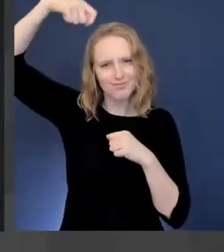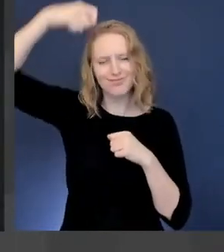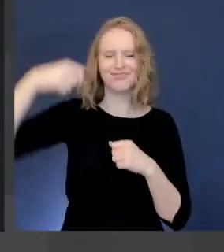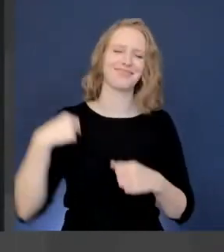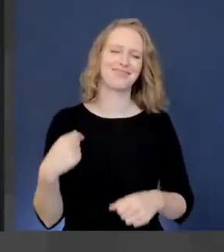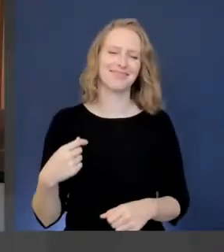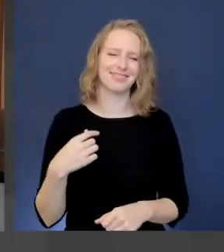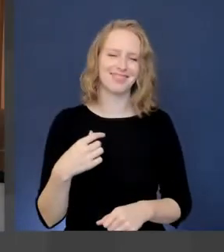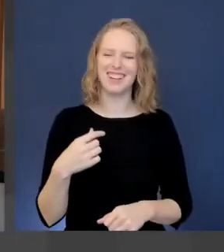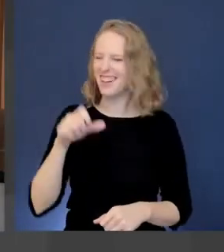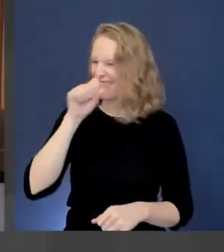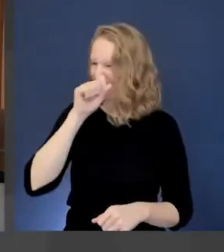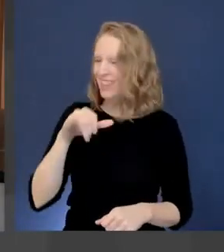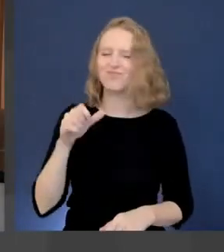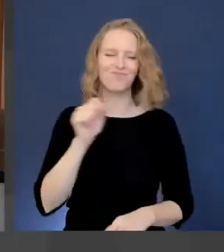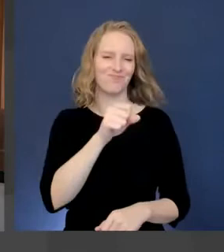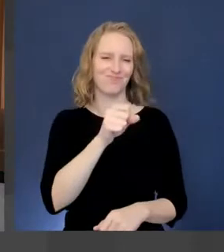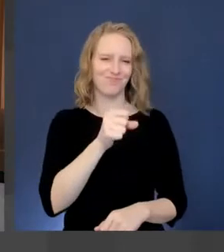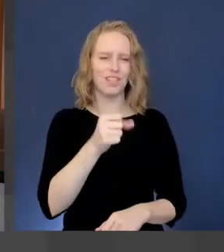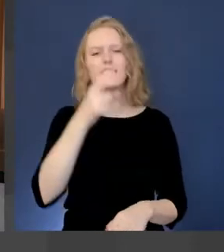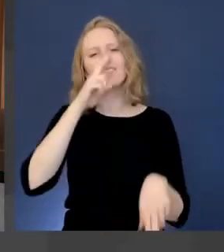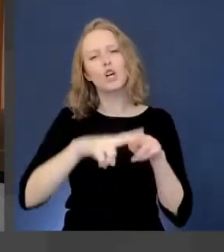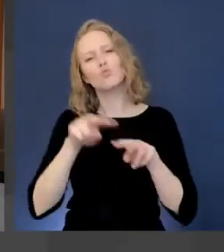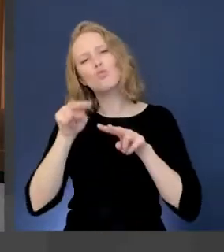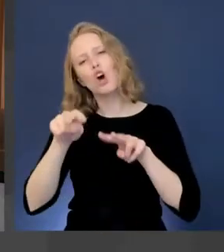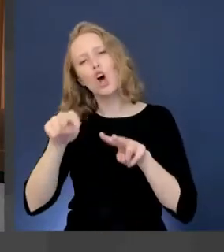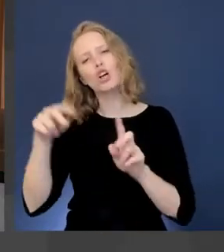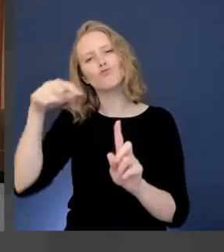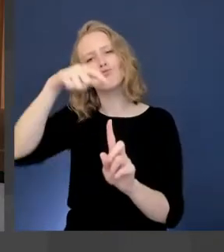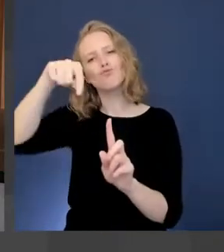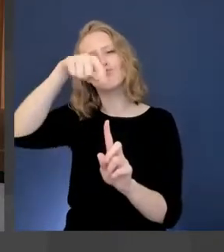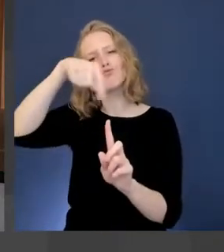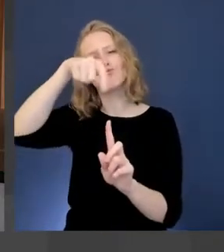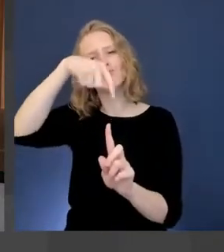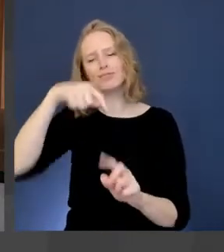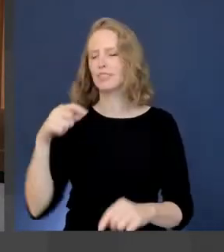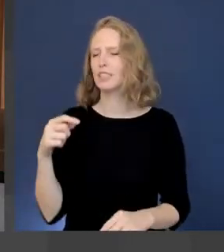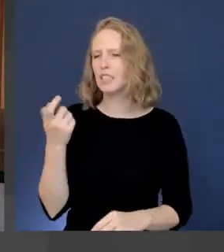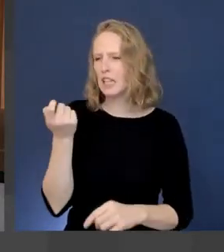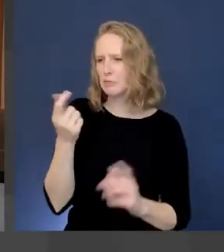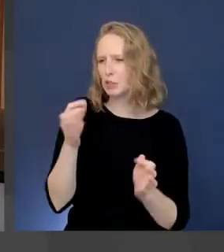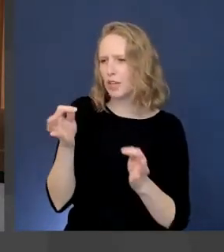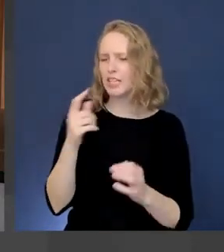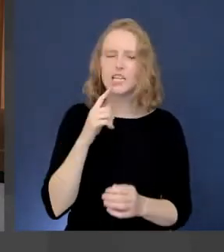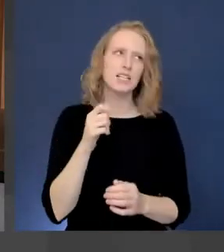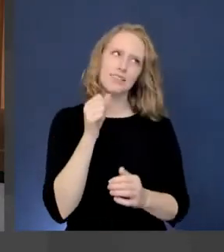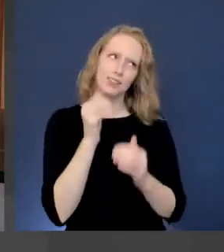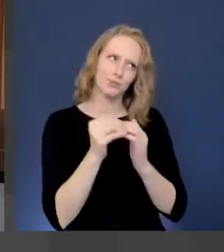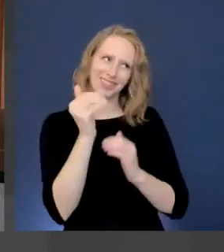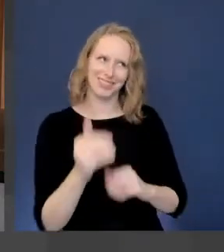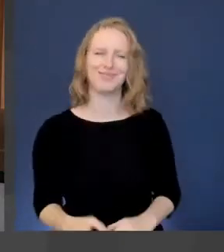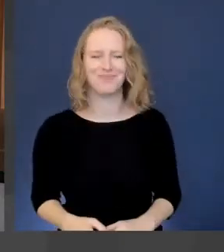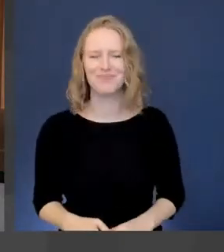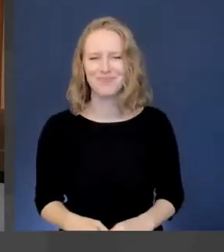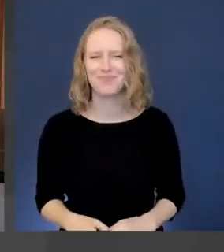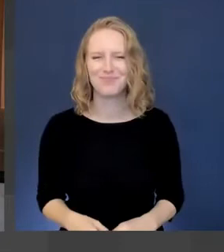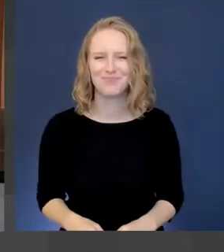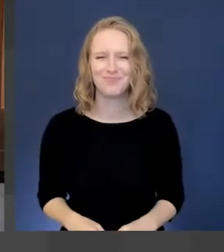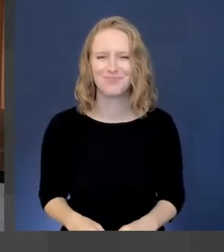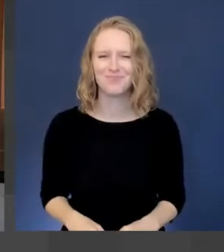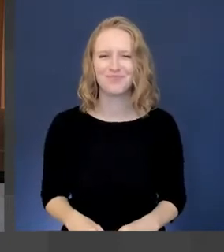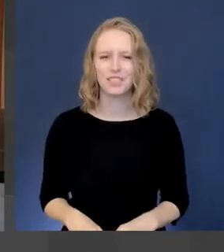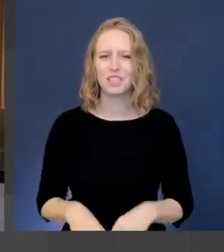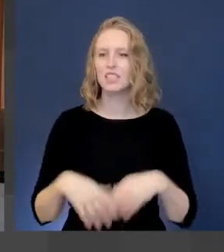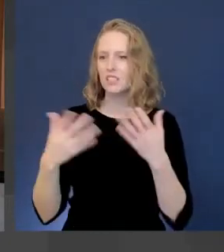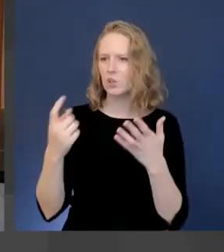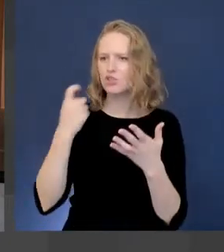much. It's a lot of fun to stare at while you're playing, but it might distract you a little. Hopefully not too much. So those just came out,